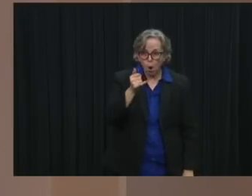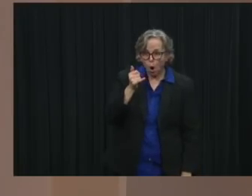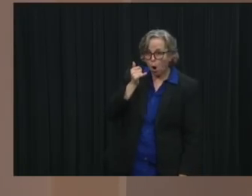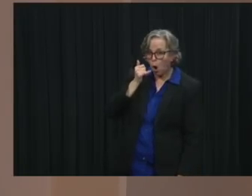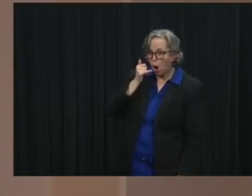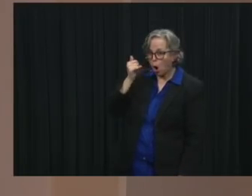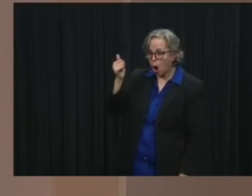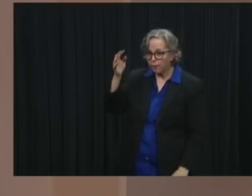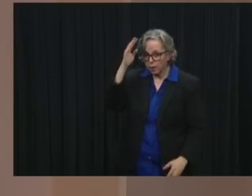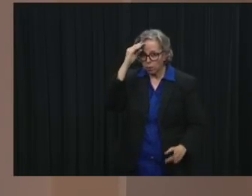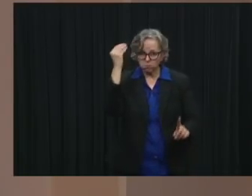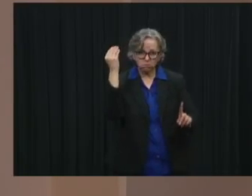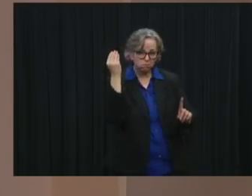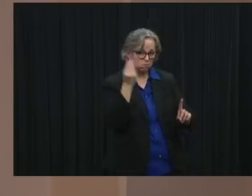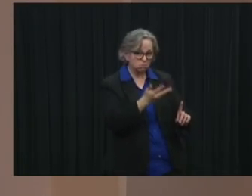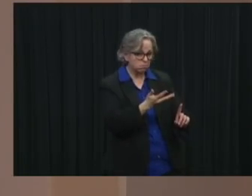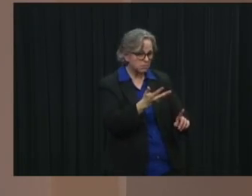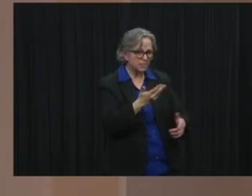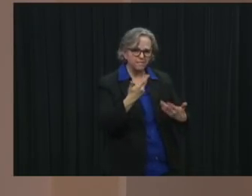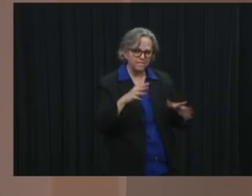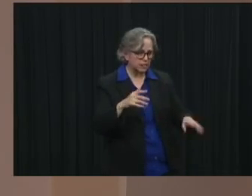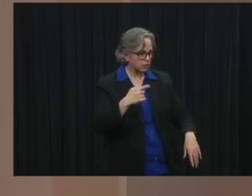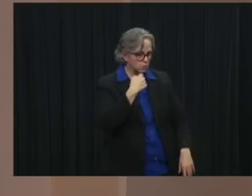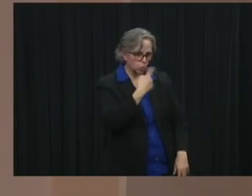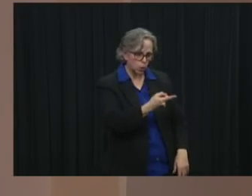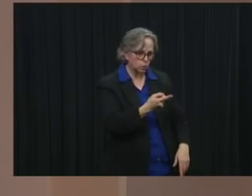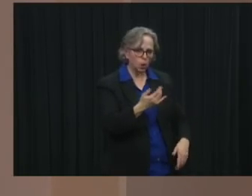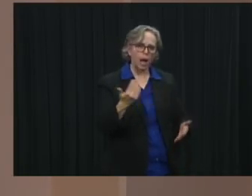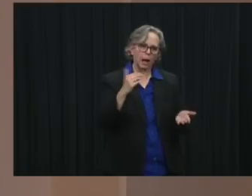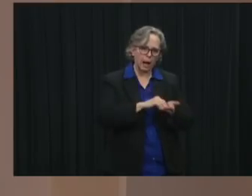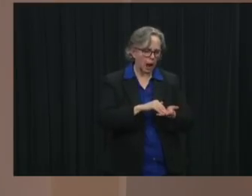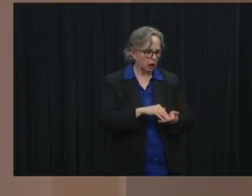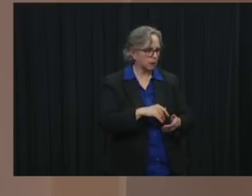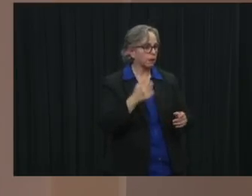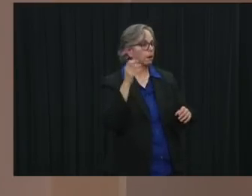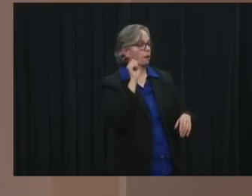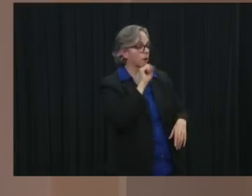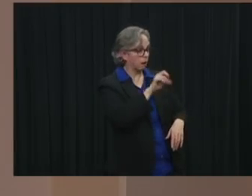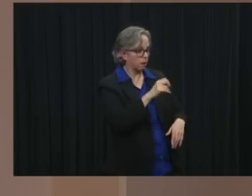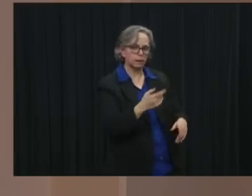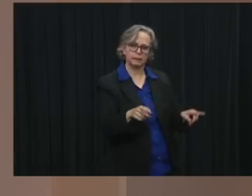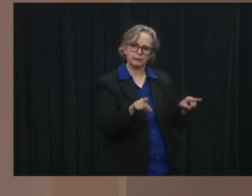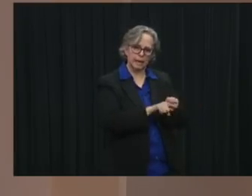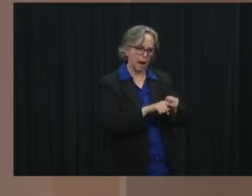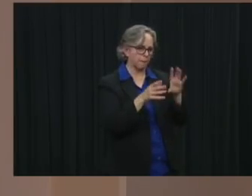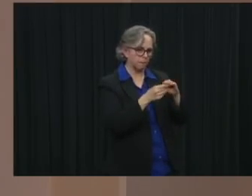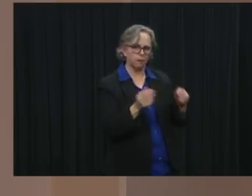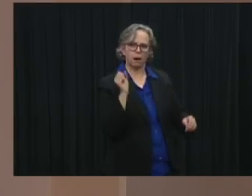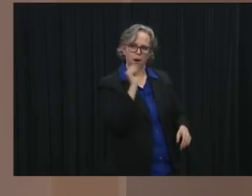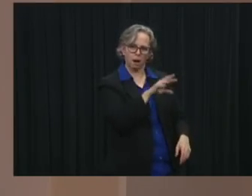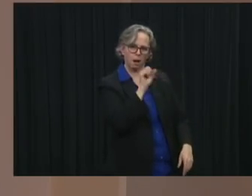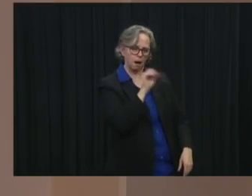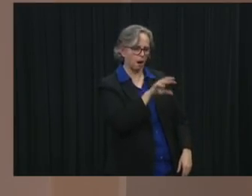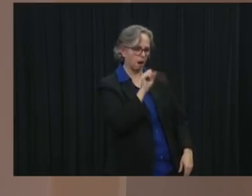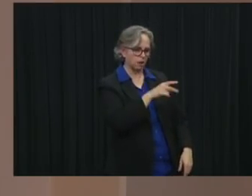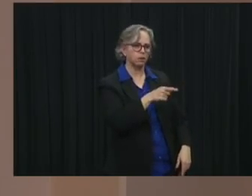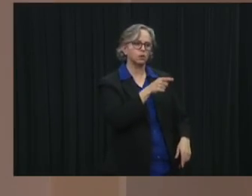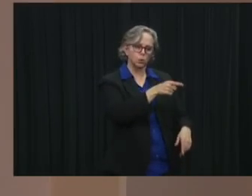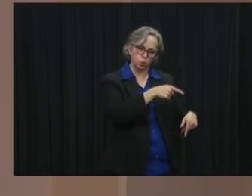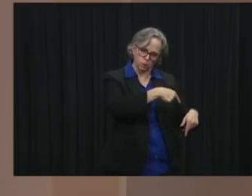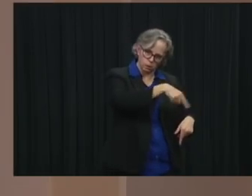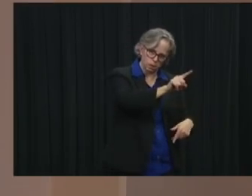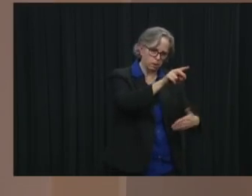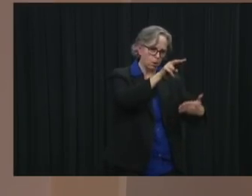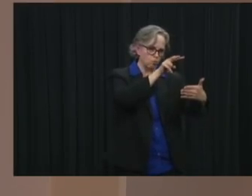We're trying to make sure that we're being clear about what you do under this order. If you're a